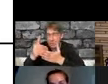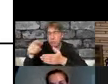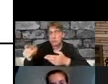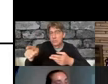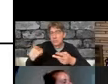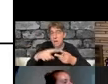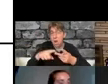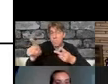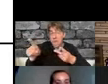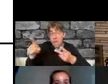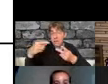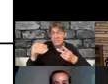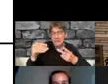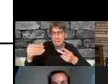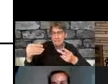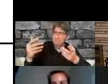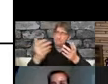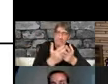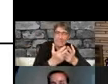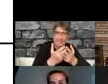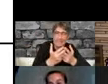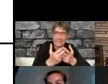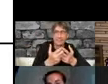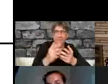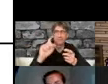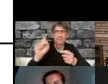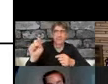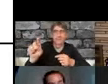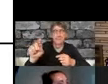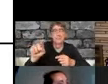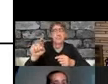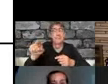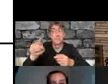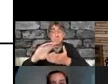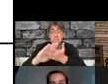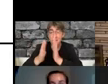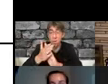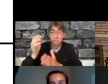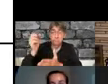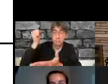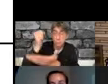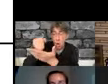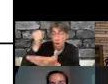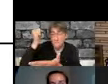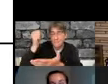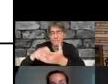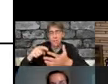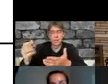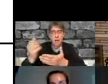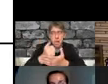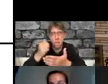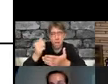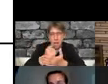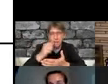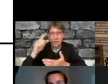our riders. Before a retailer becomes a Charlie retailer, we will collect information from the retailer on hours of